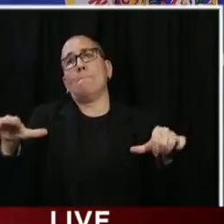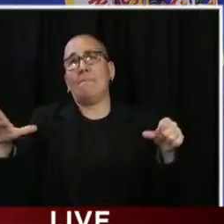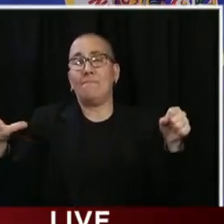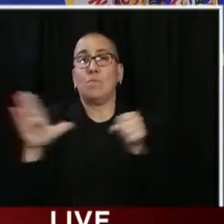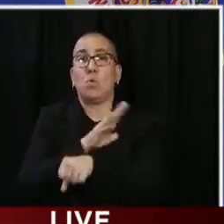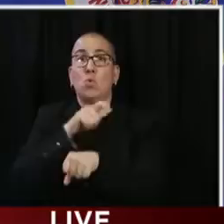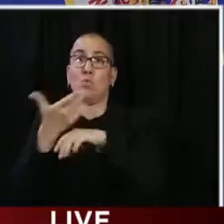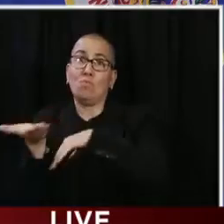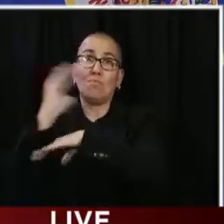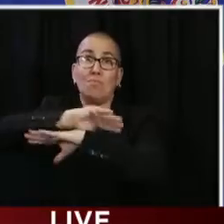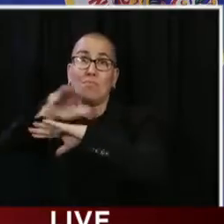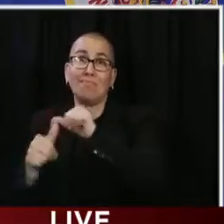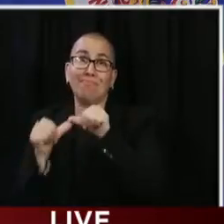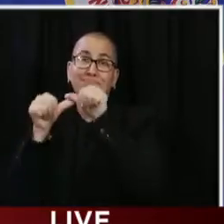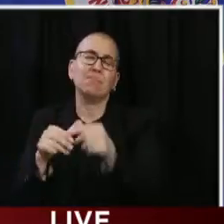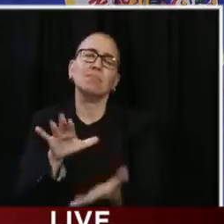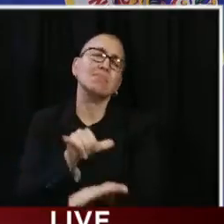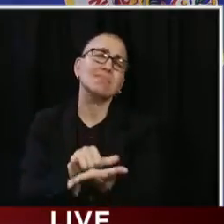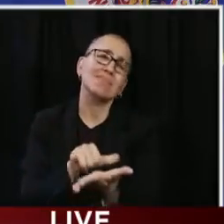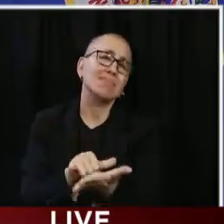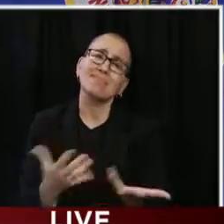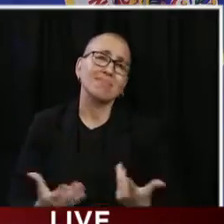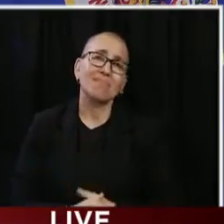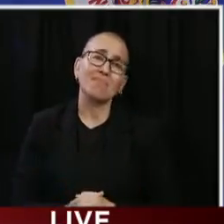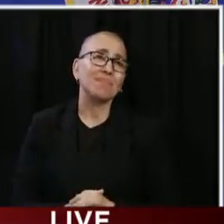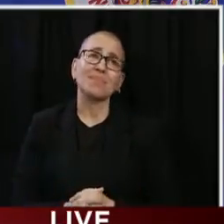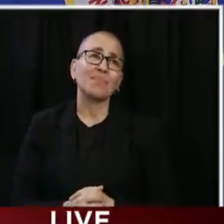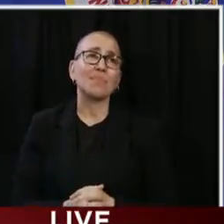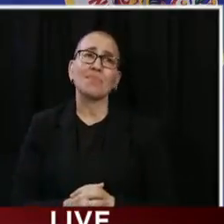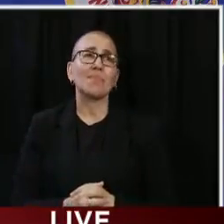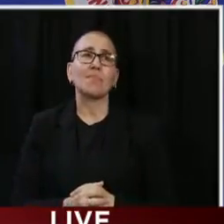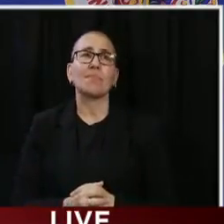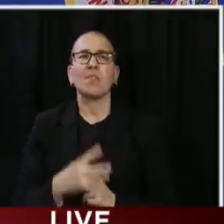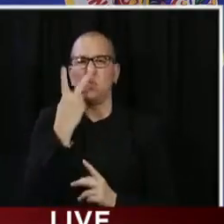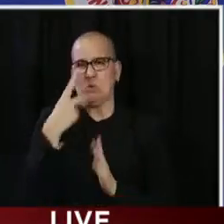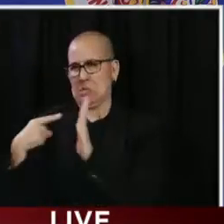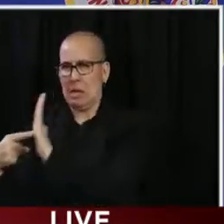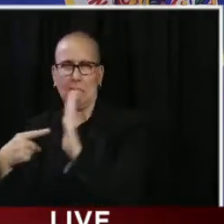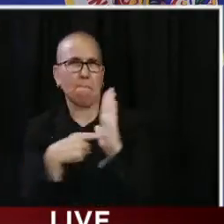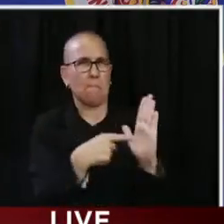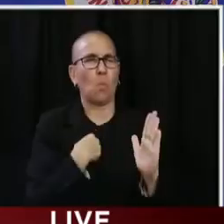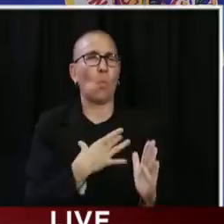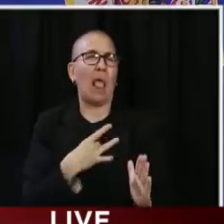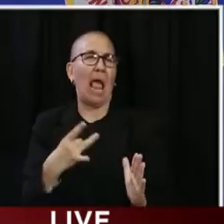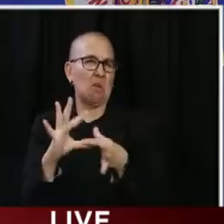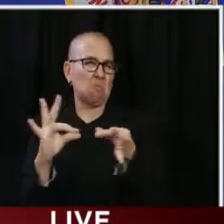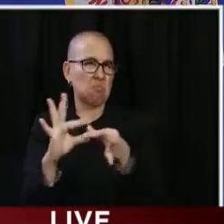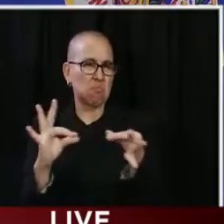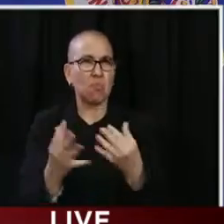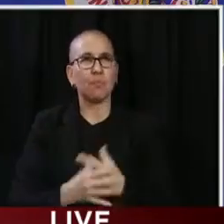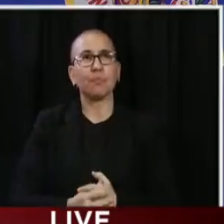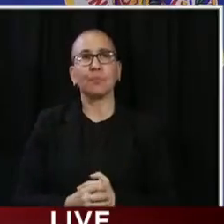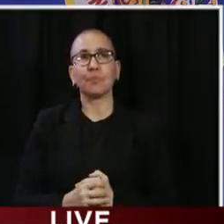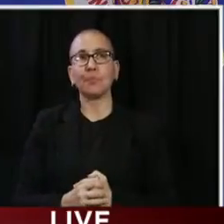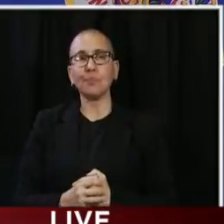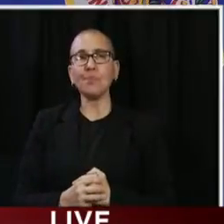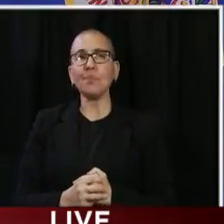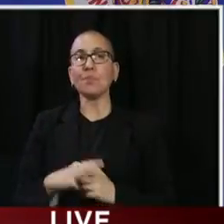ways that we could live with it. And I think the two analogies that I really like, we're not trying to prevent this pandemic. We're not